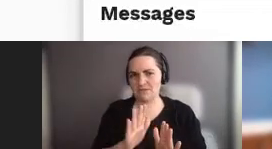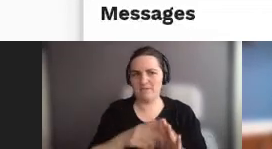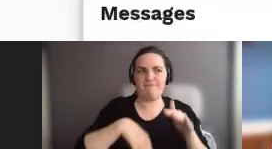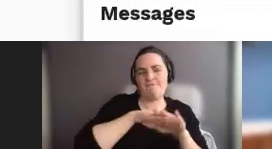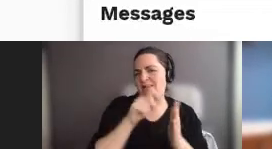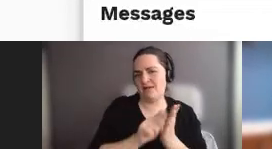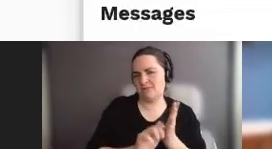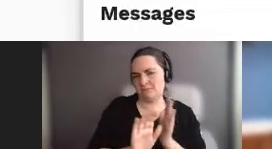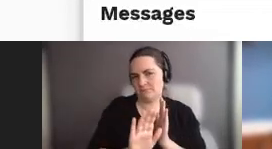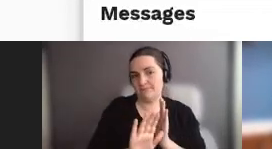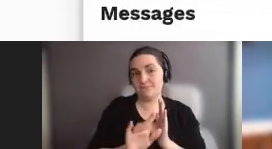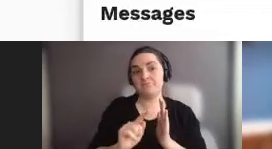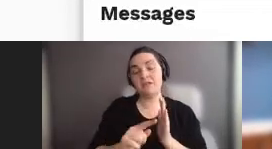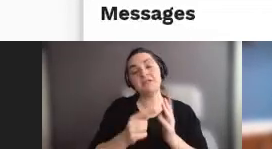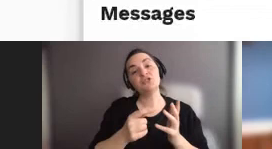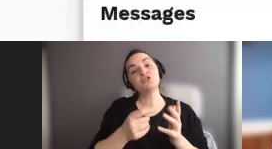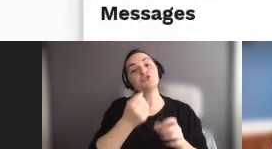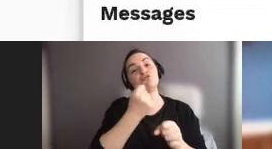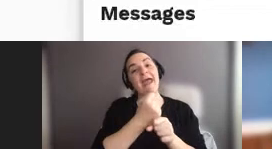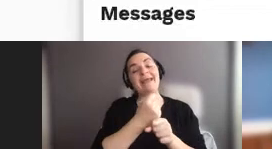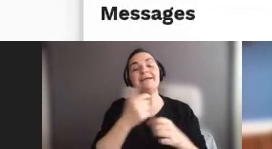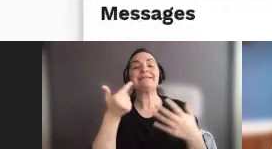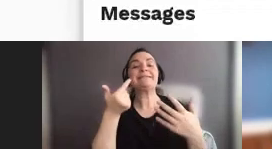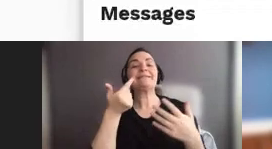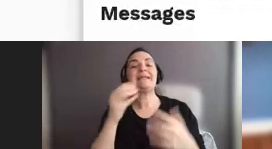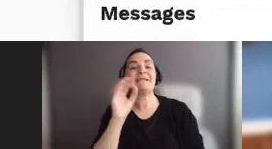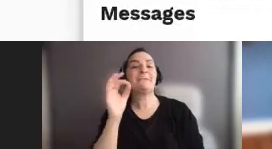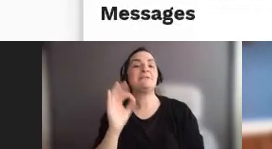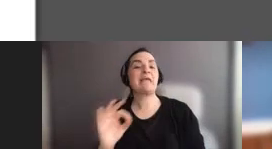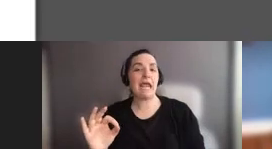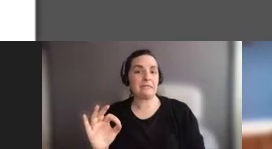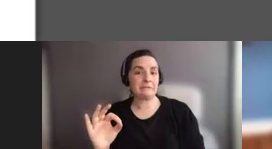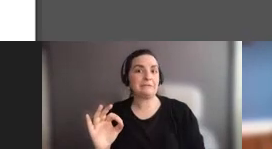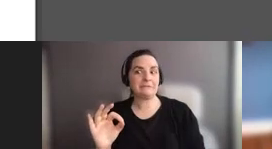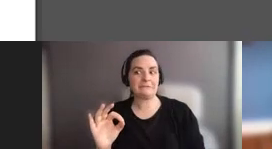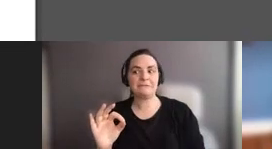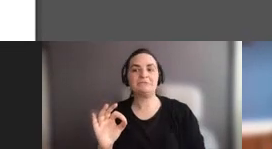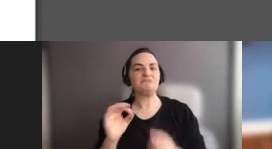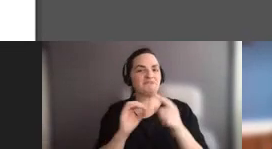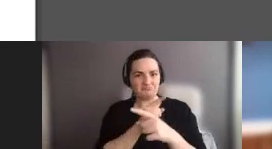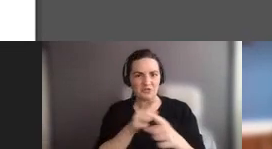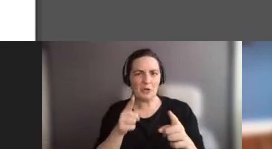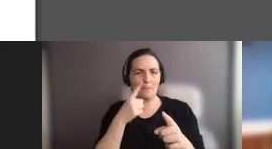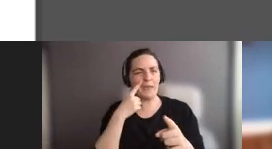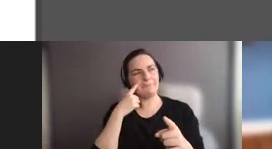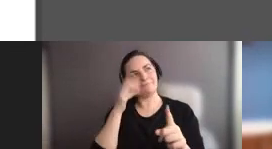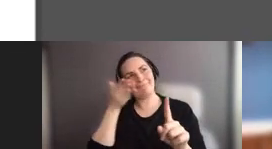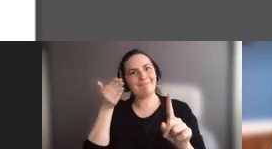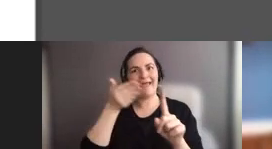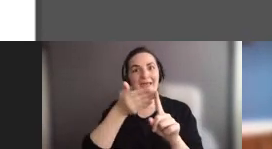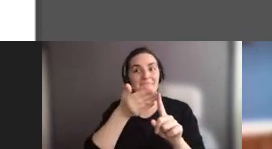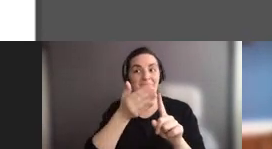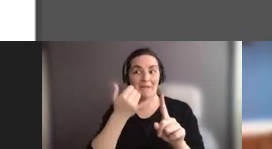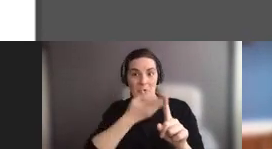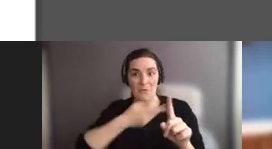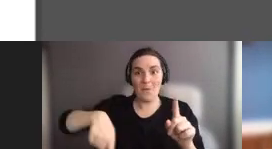This was graded 70. So I'm sure that's what lots of you are aiming for. Perhaps all of you are aiming